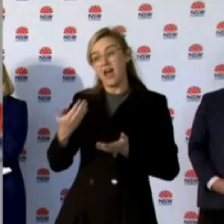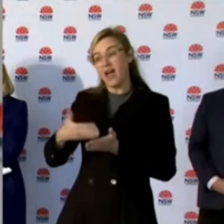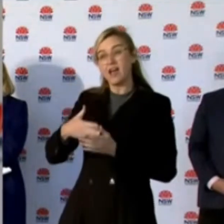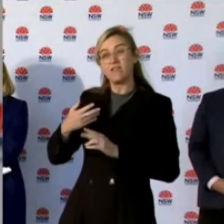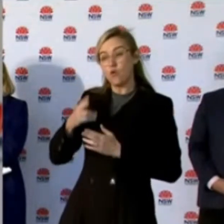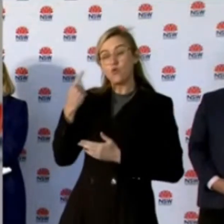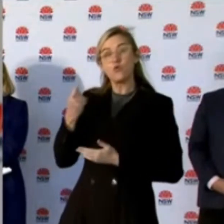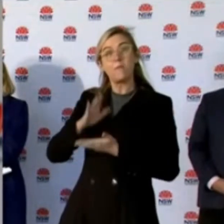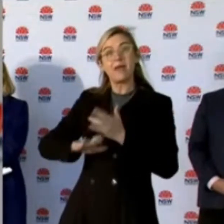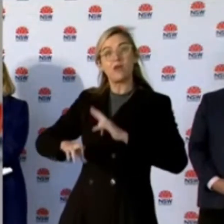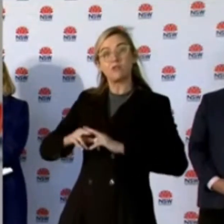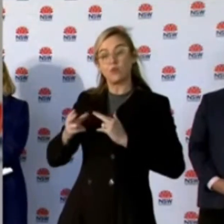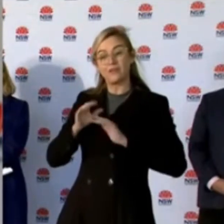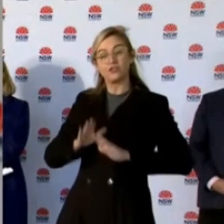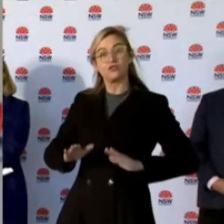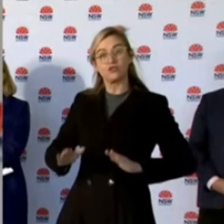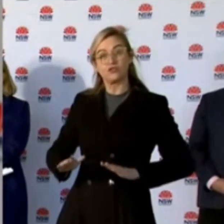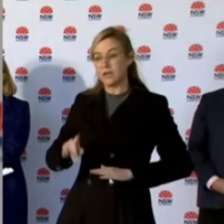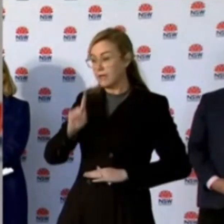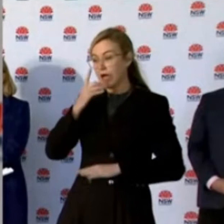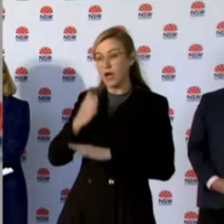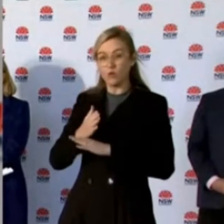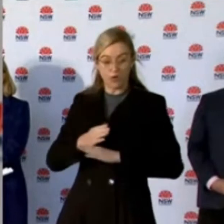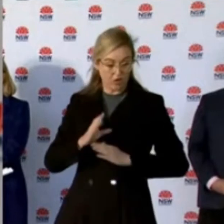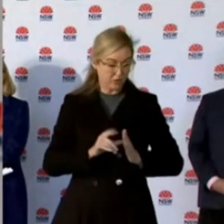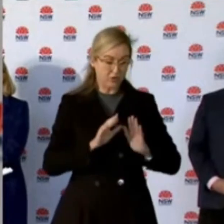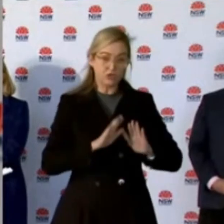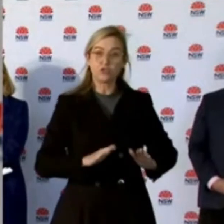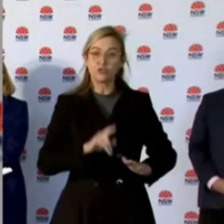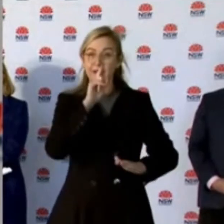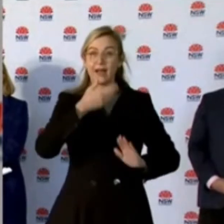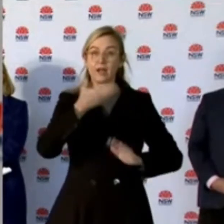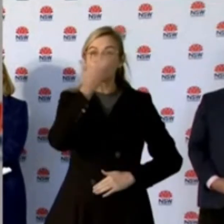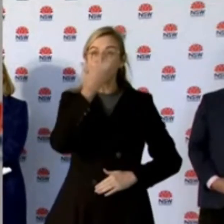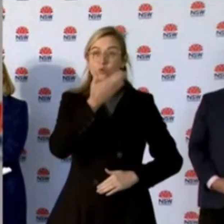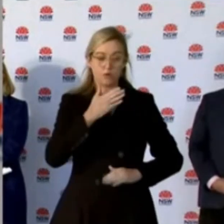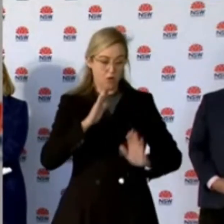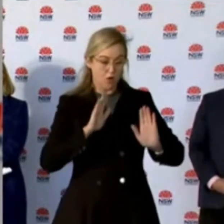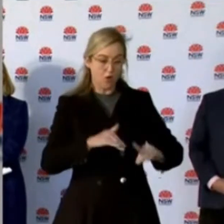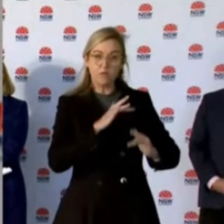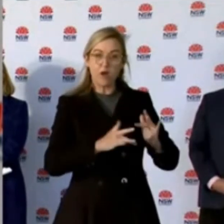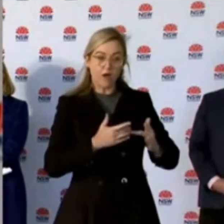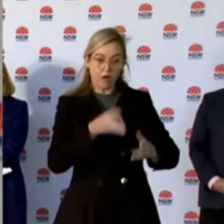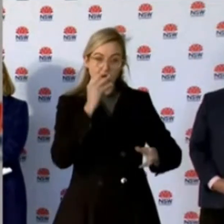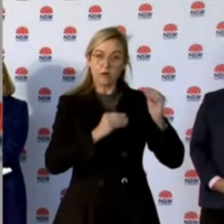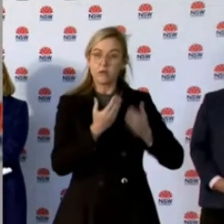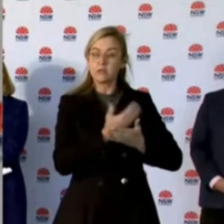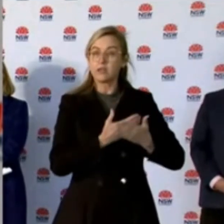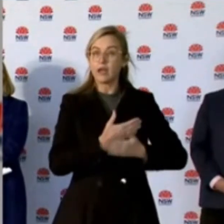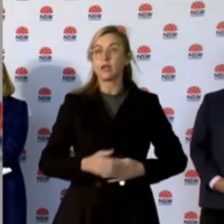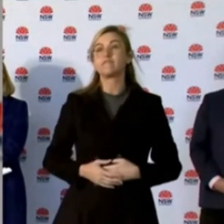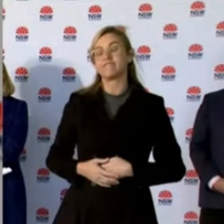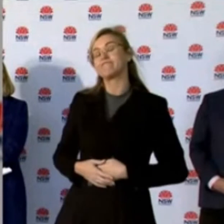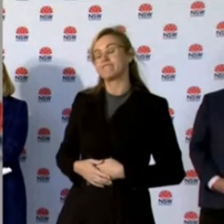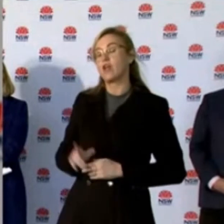challenging time for the construction sector. It's a very difficult time for individuals, for workers, for families right across the state. And what we want to